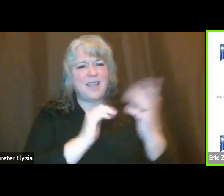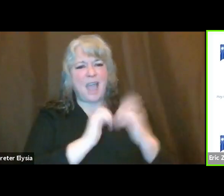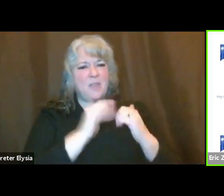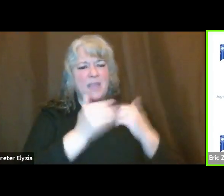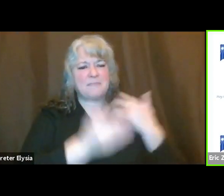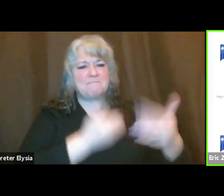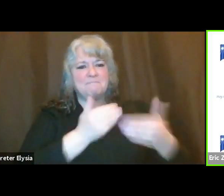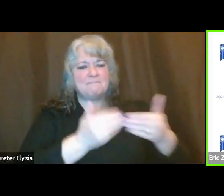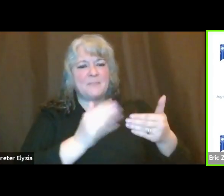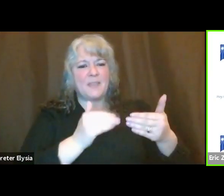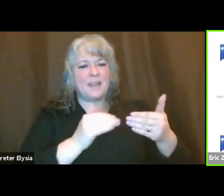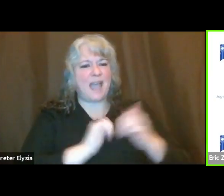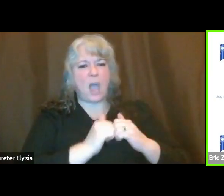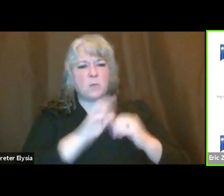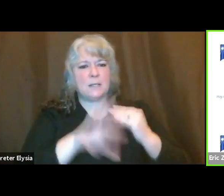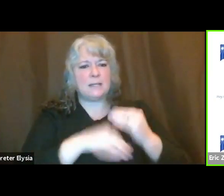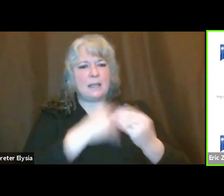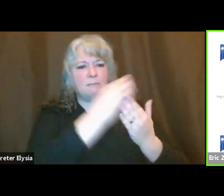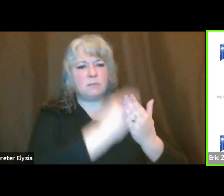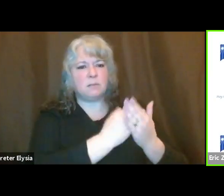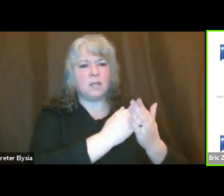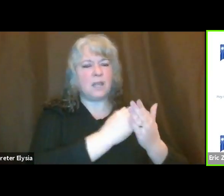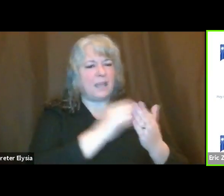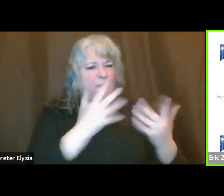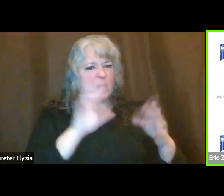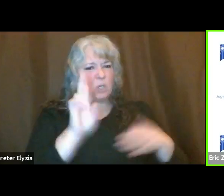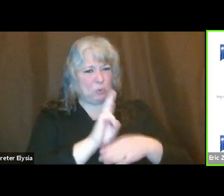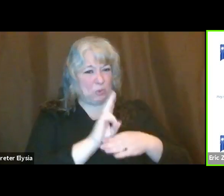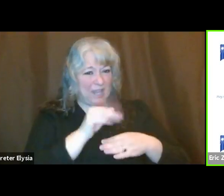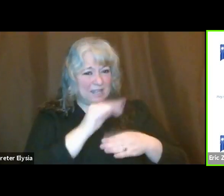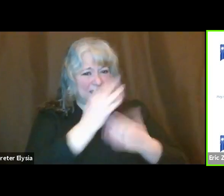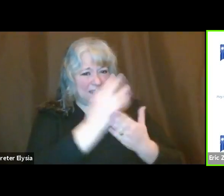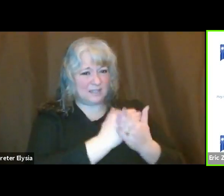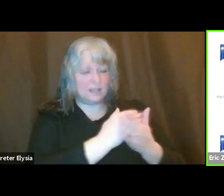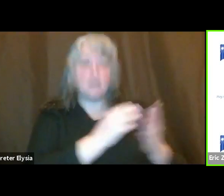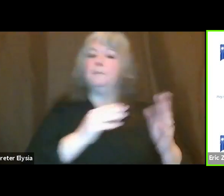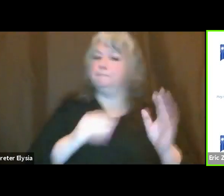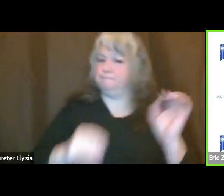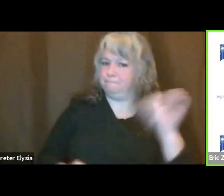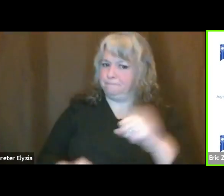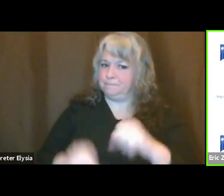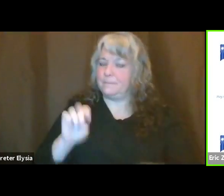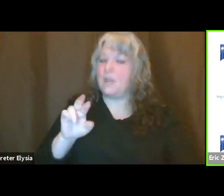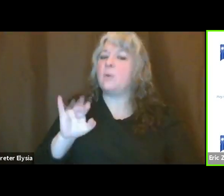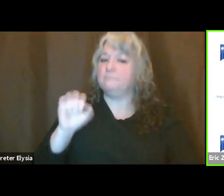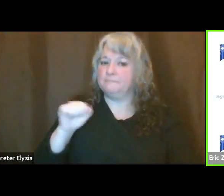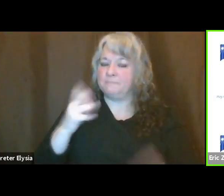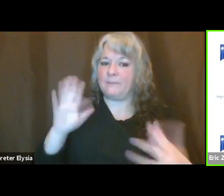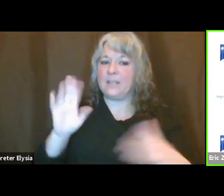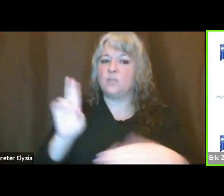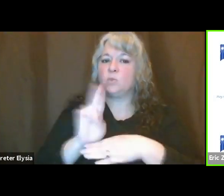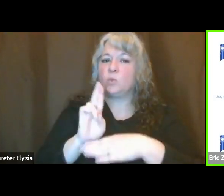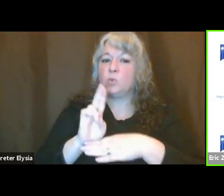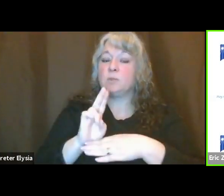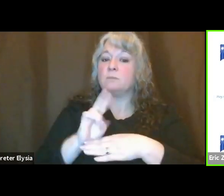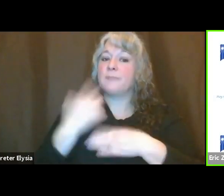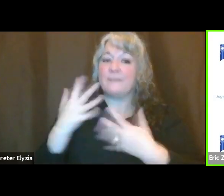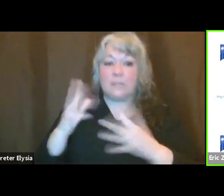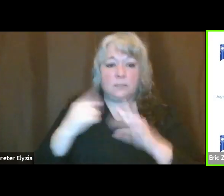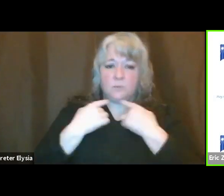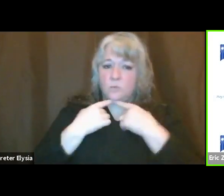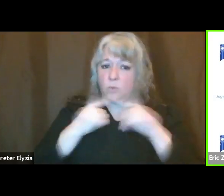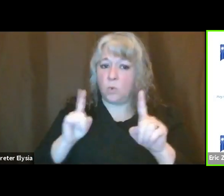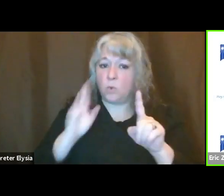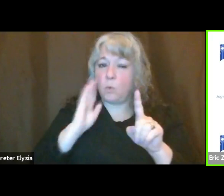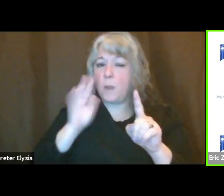Yeah, again, we've had to use it. When we started this, I told the community that we're going to monitor it and to see how it